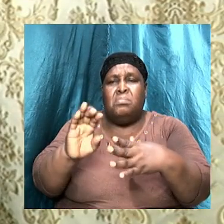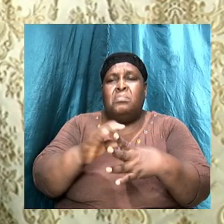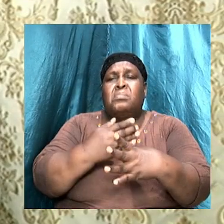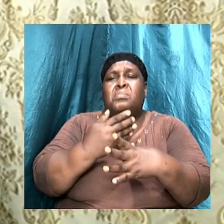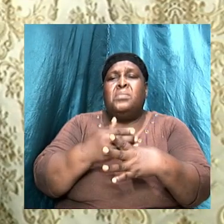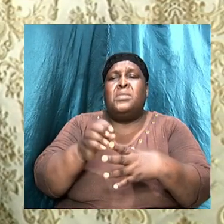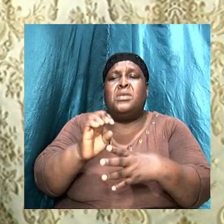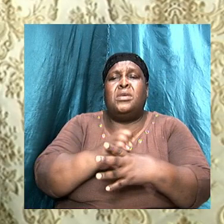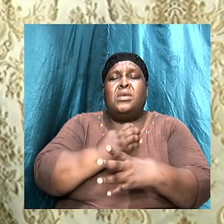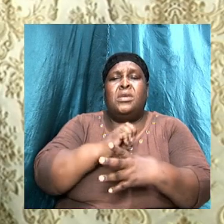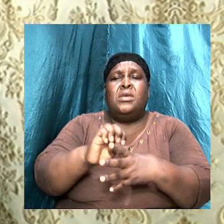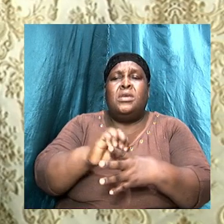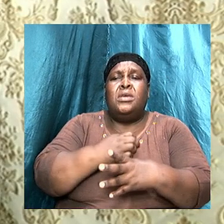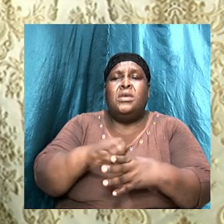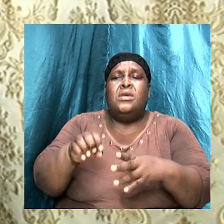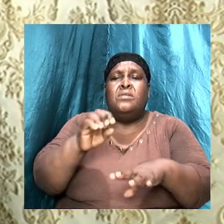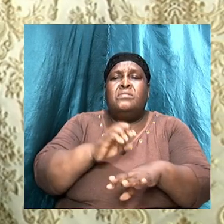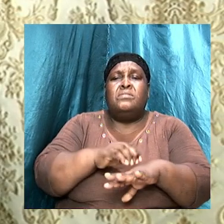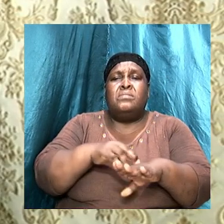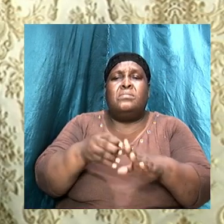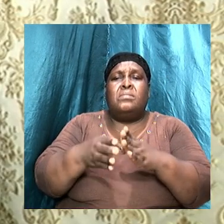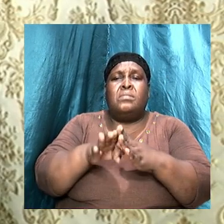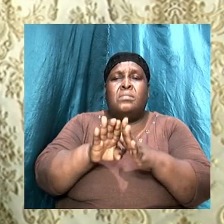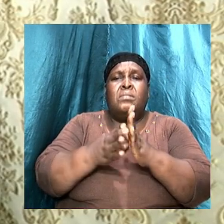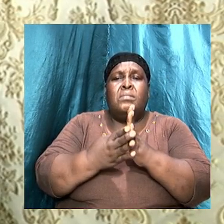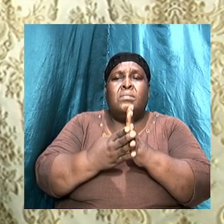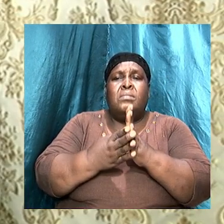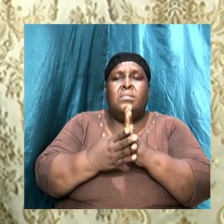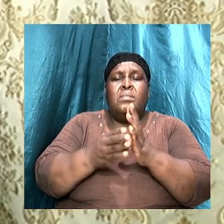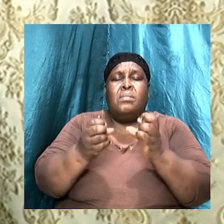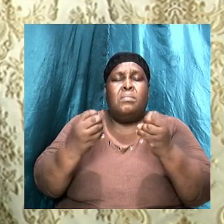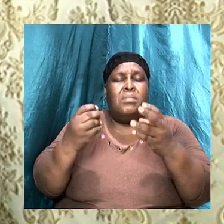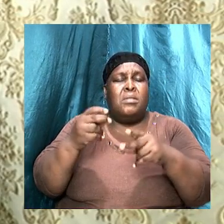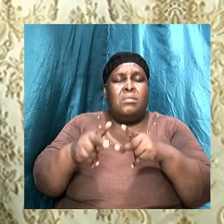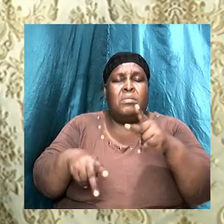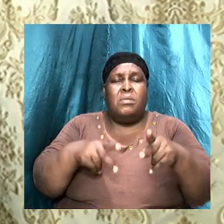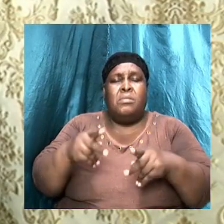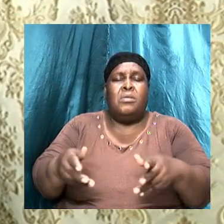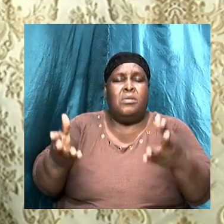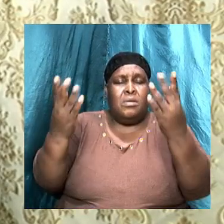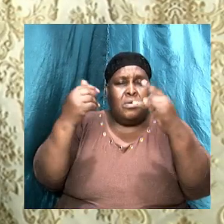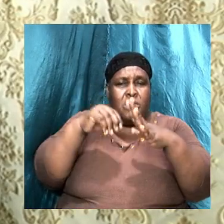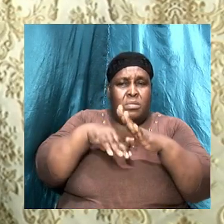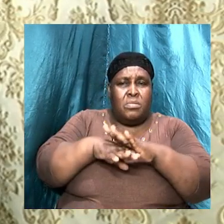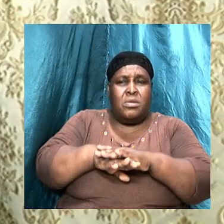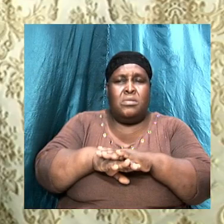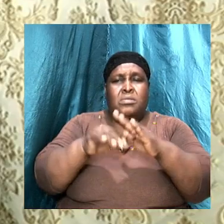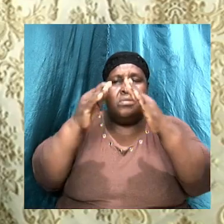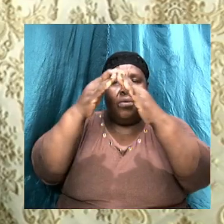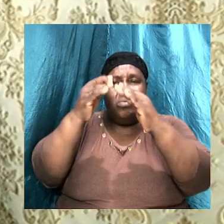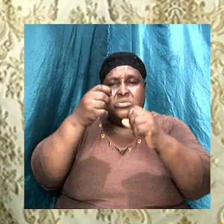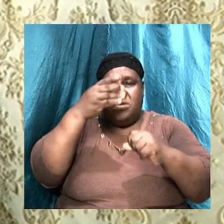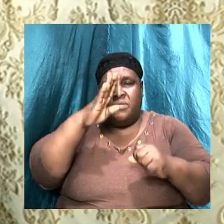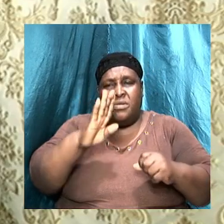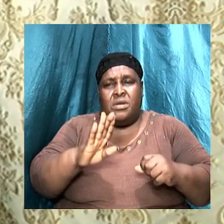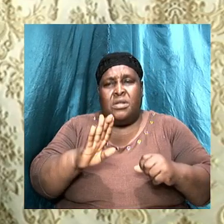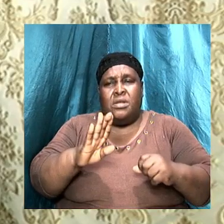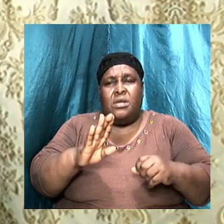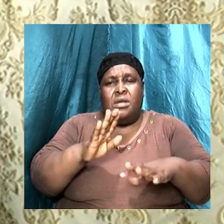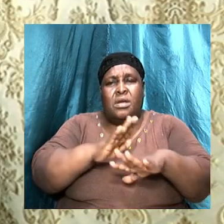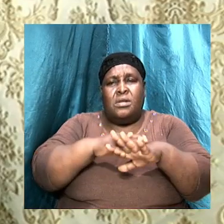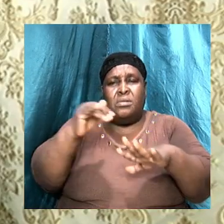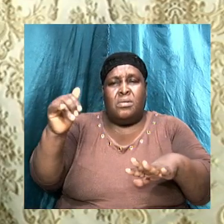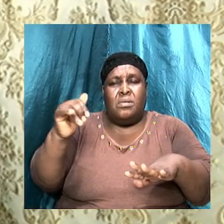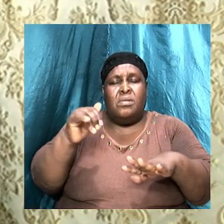You know, we believe that there are folks, many folks that, you know, is going to come into the house of God and be called the